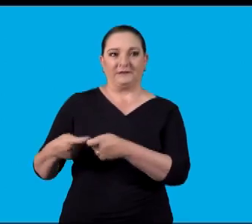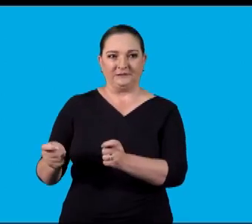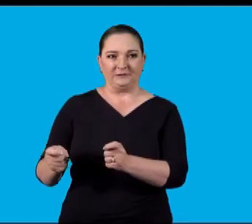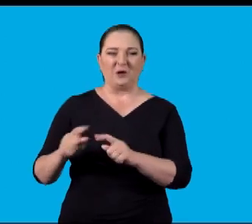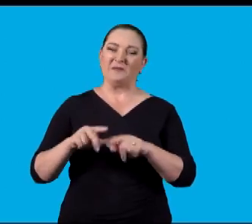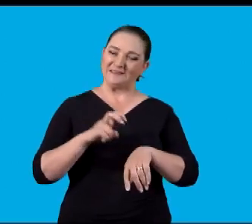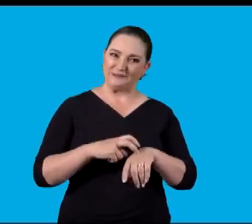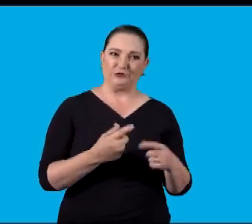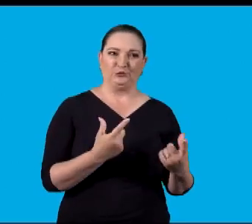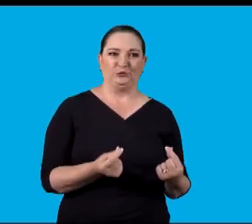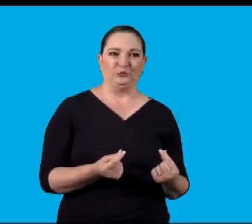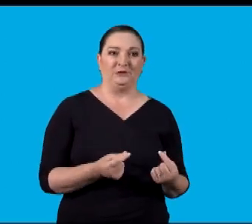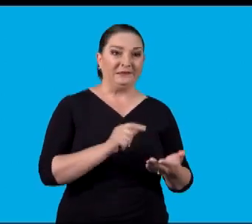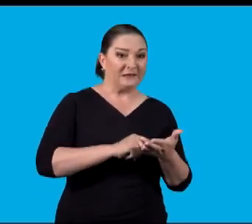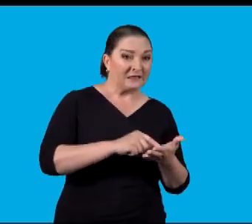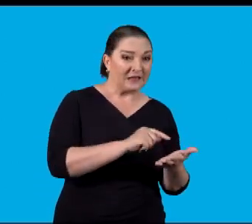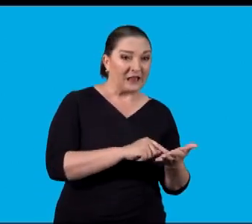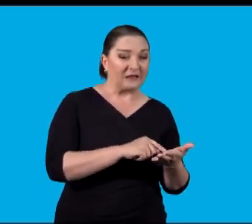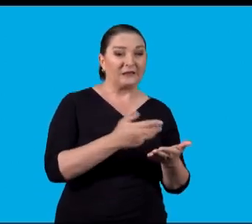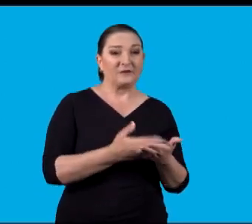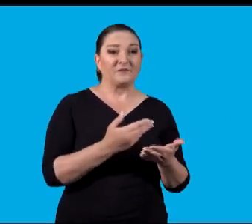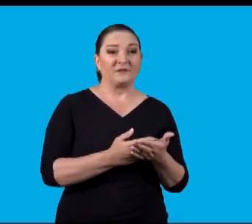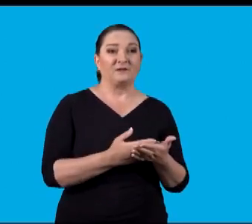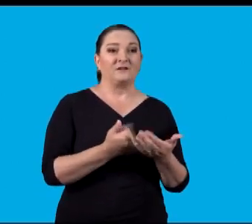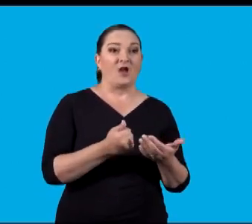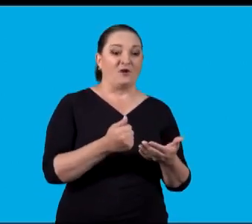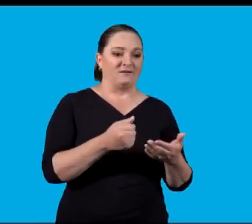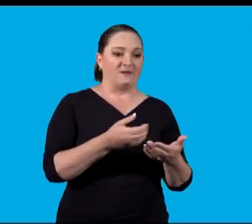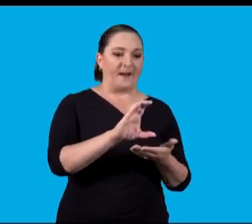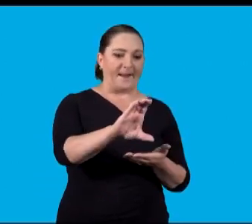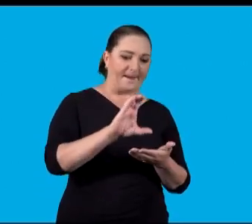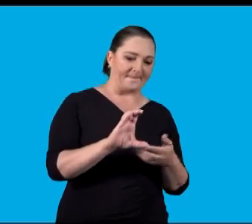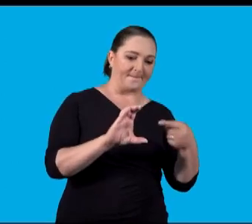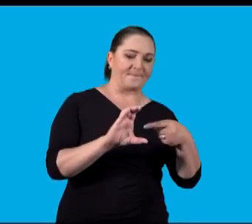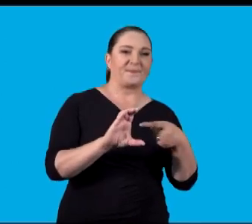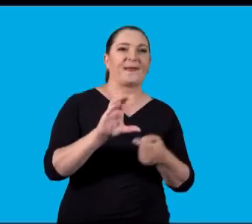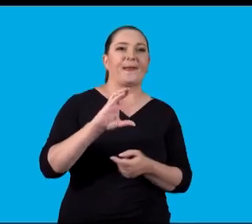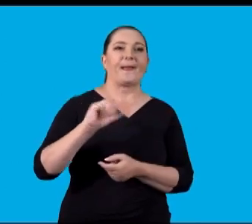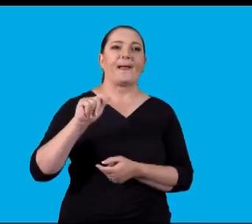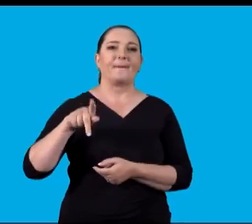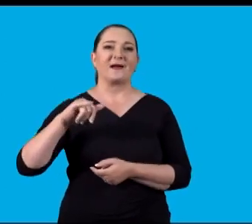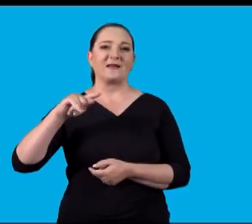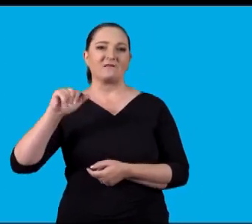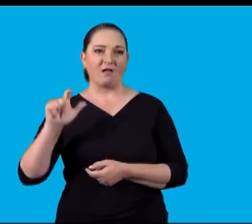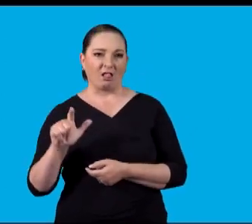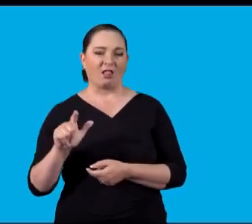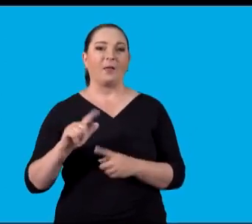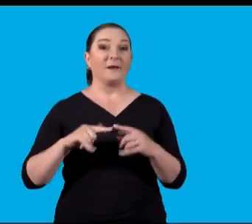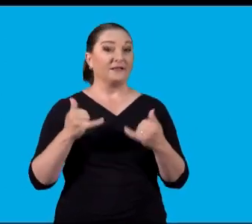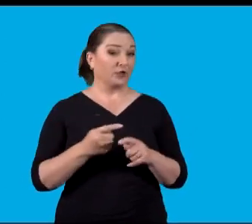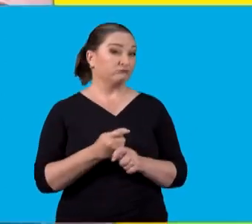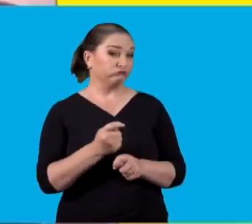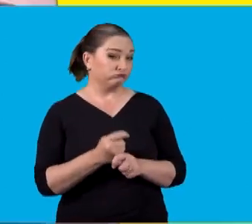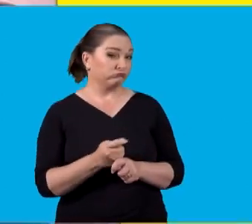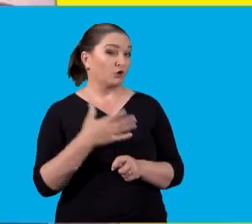that. The failure to calculate inflows and outflows that relate to changes in working capital. I have a very interesting trick for you that I want to